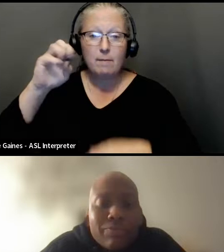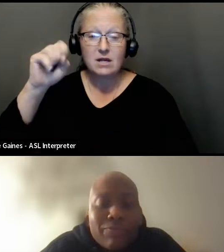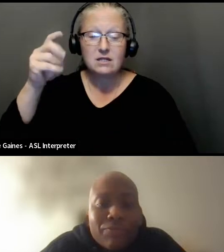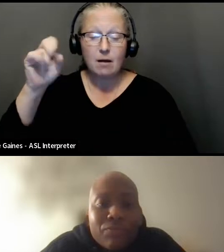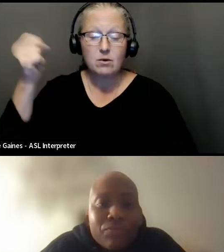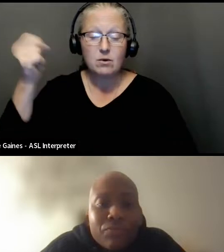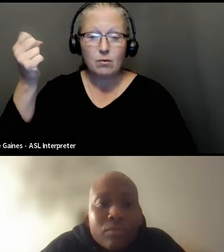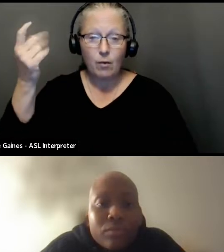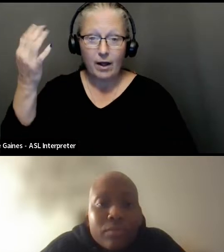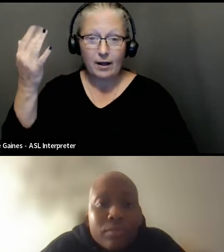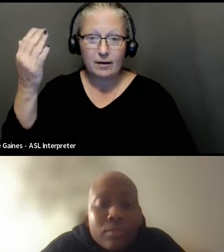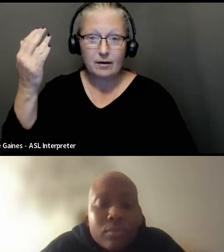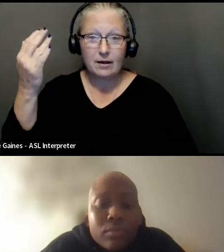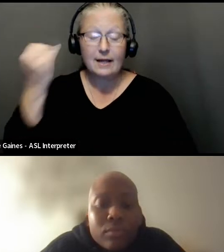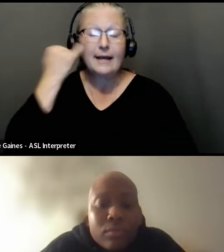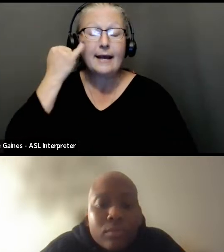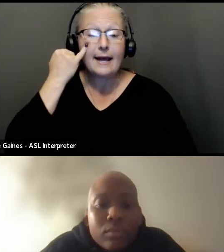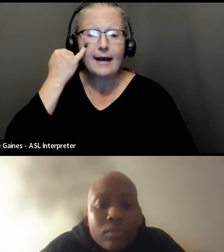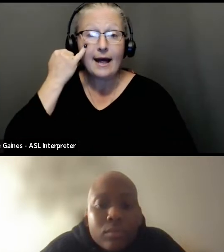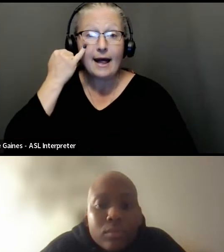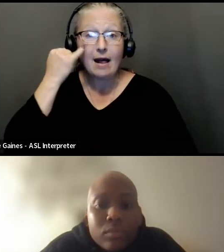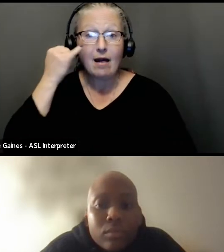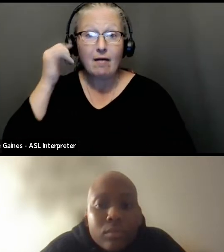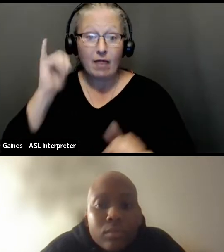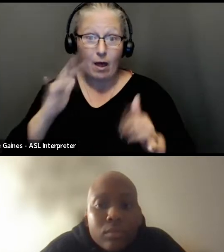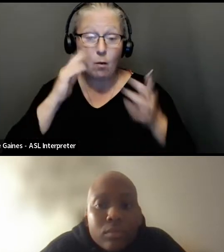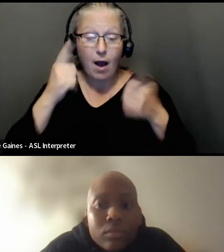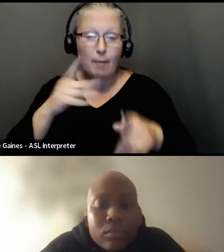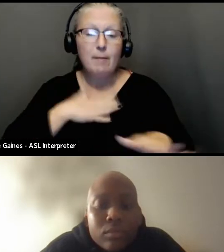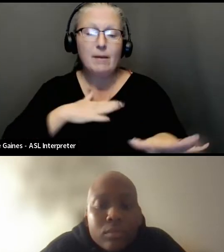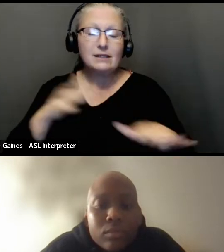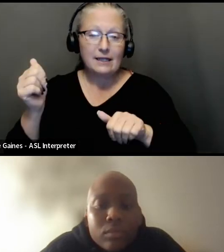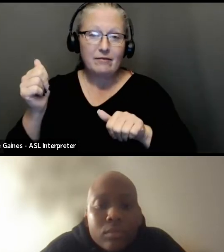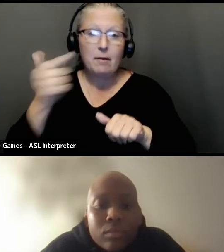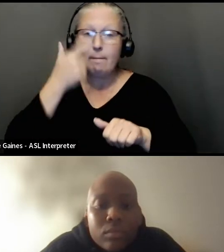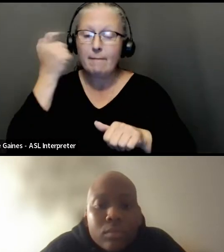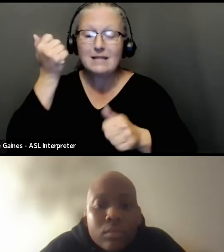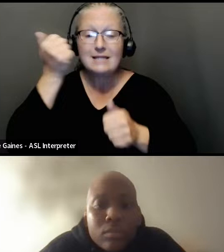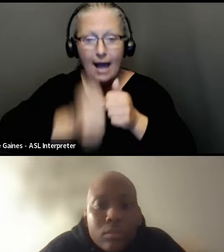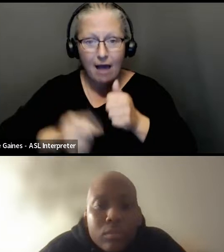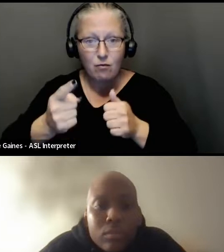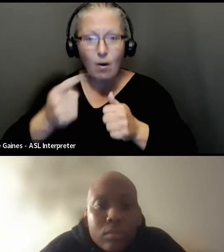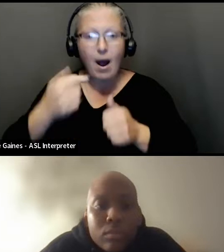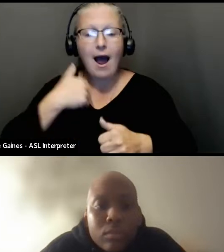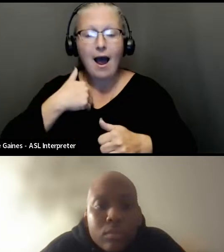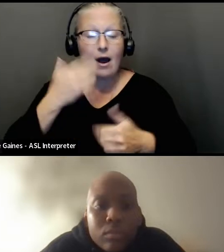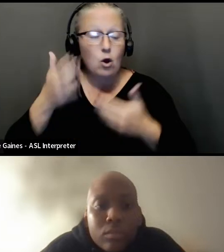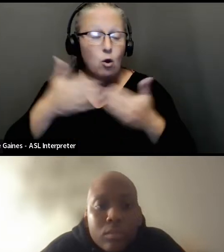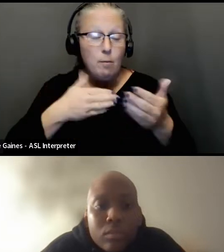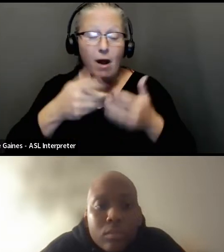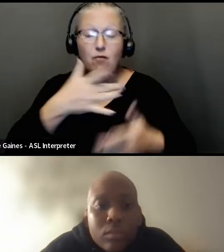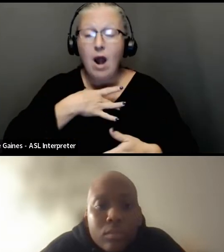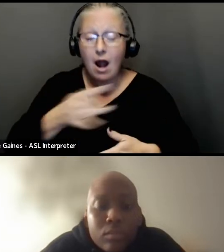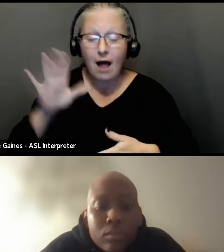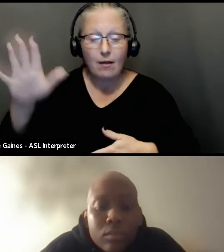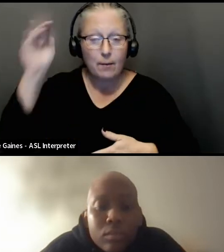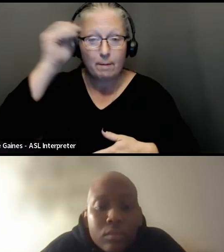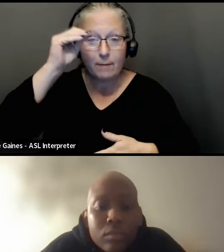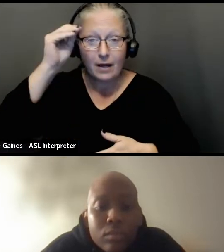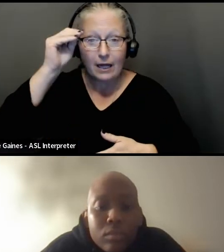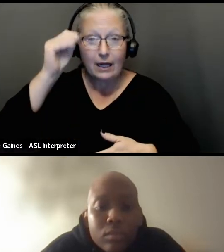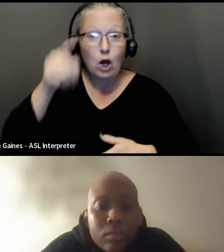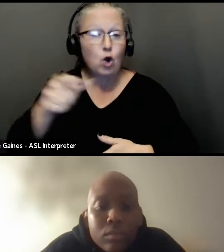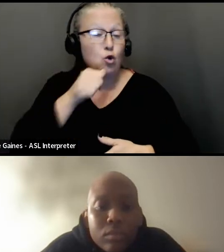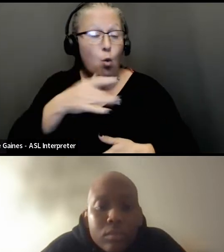second. If this is what it's going to be, please leave. Because everybody has, whether you like the opinion, whether